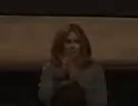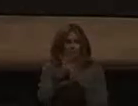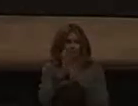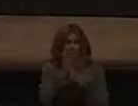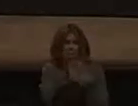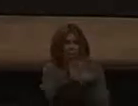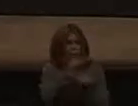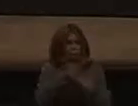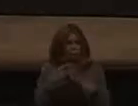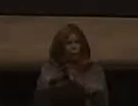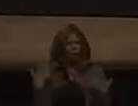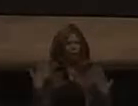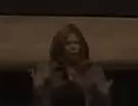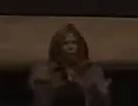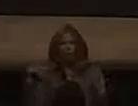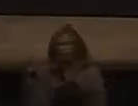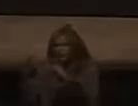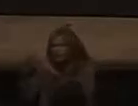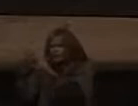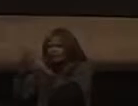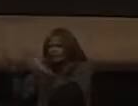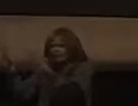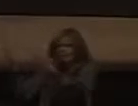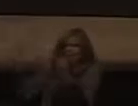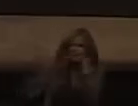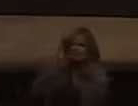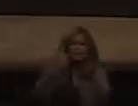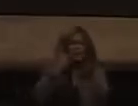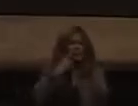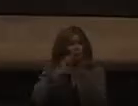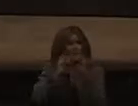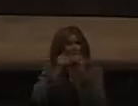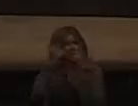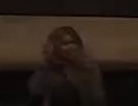out to this community because of the sheer size of number,